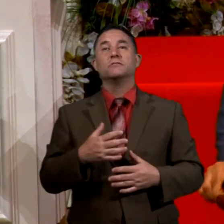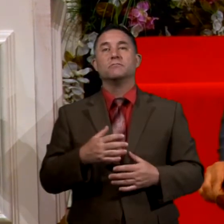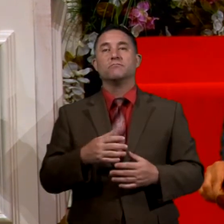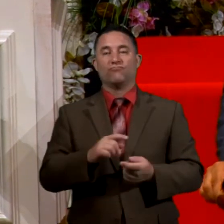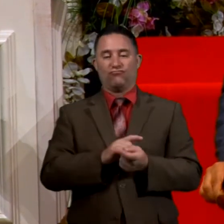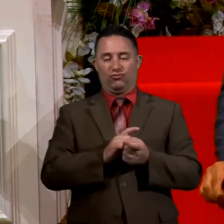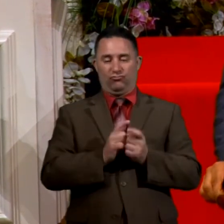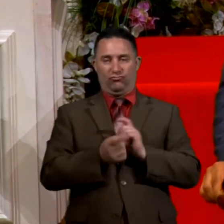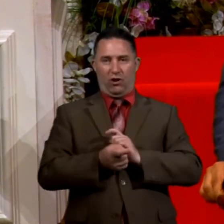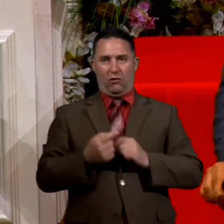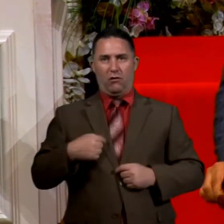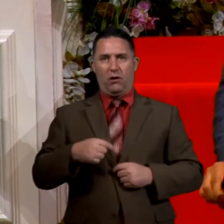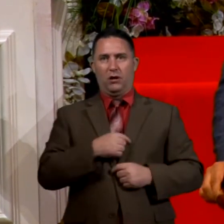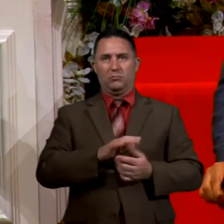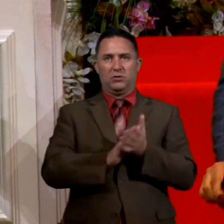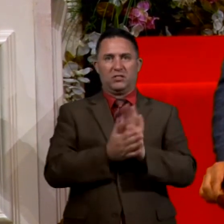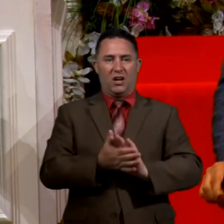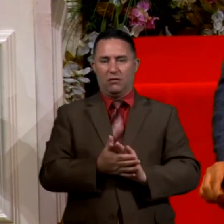to become.